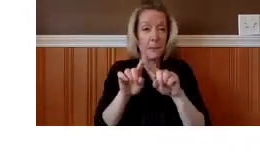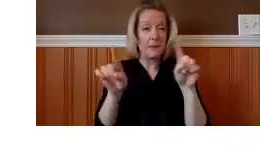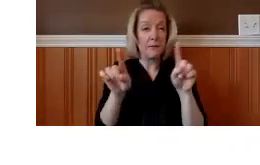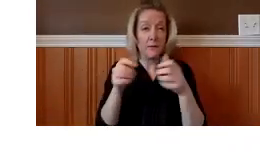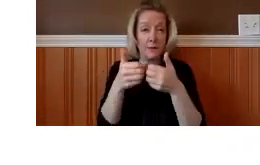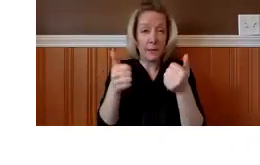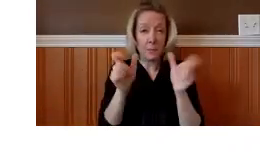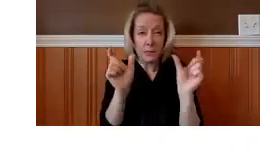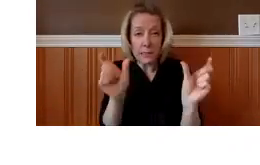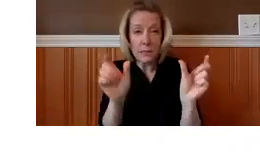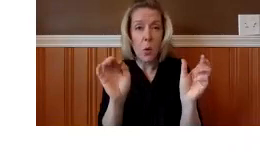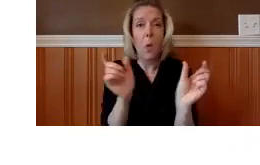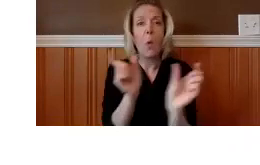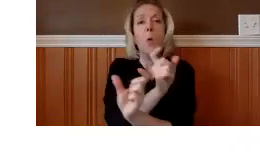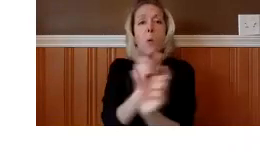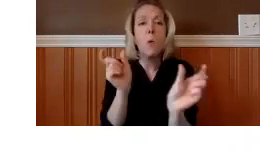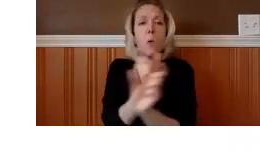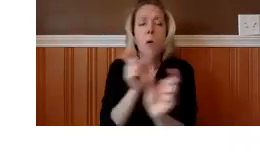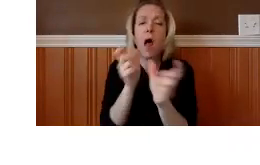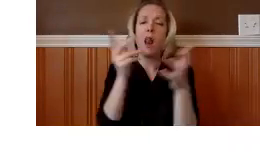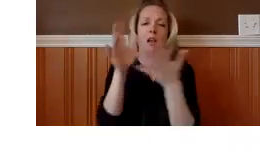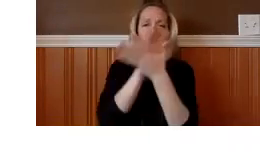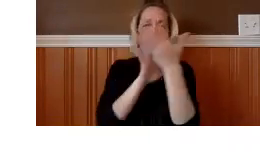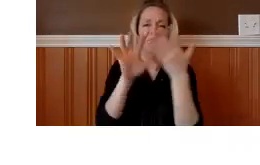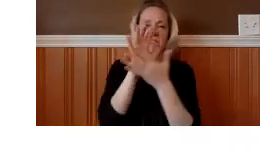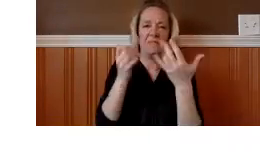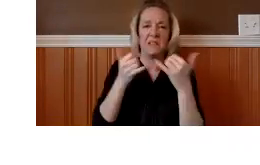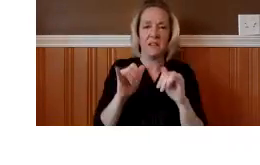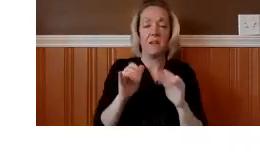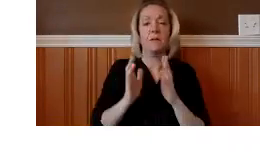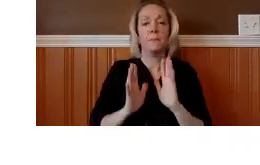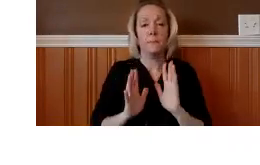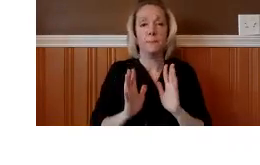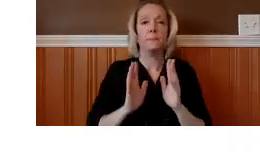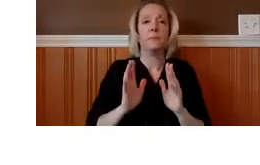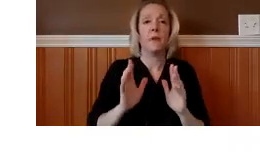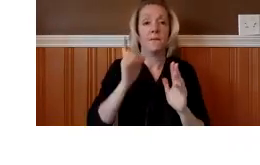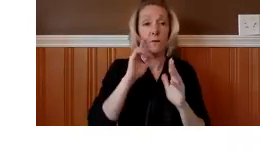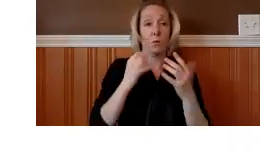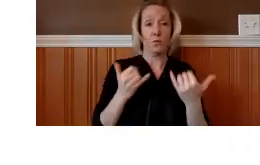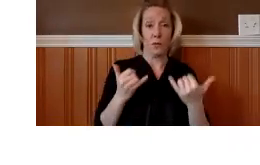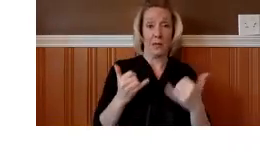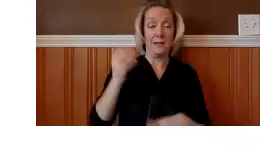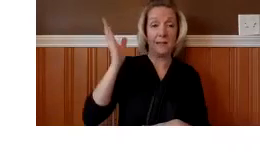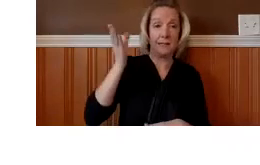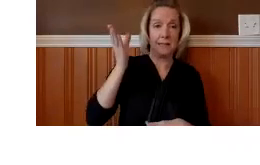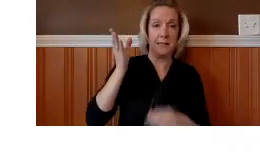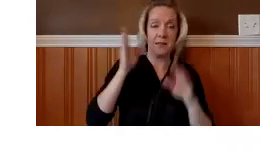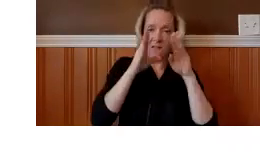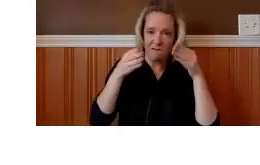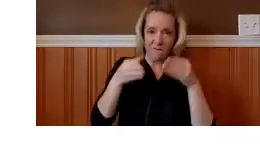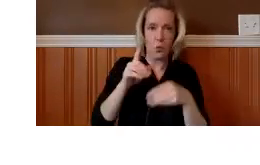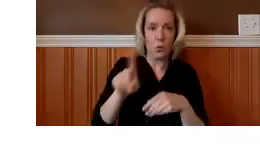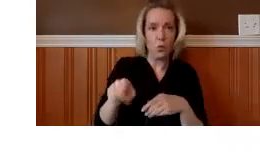cortical and cerebral visual impairments. For this purpose today, we're going to strictly talk